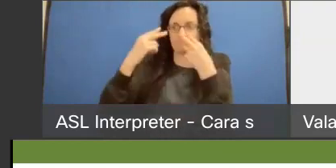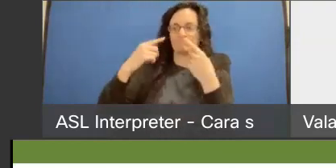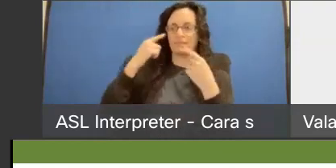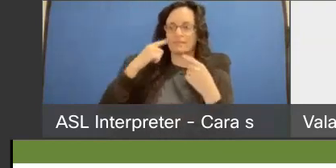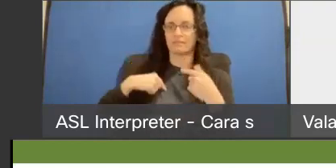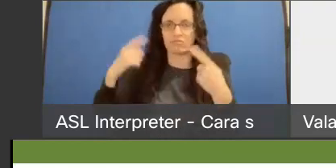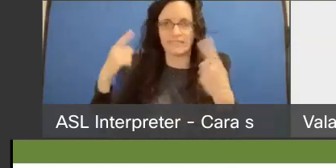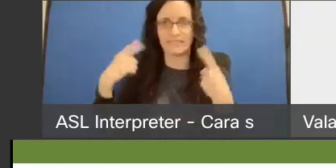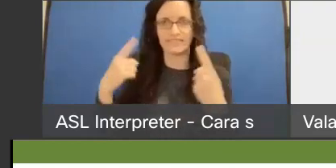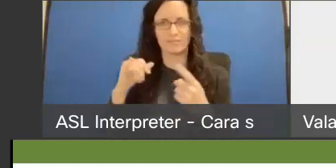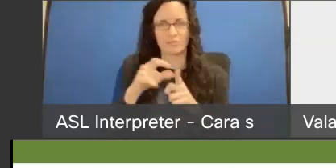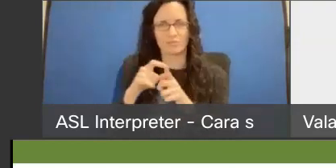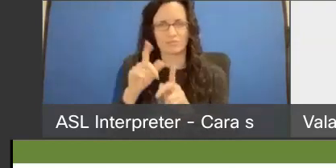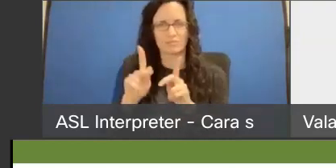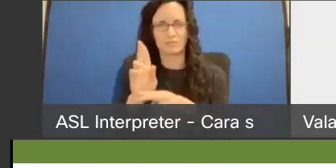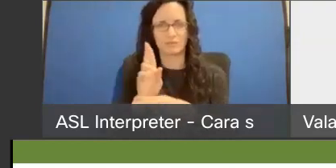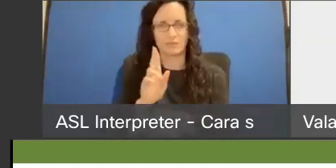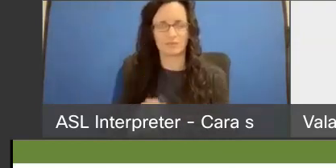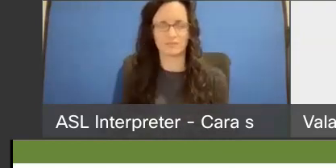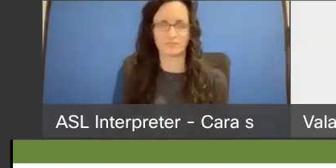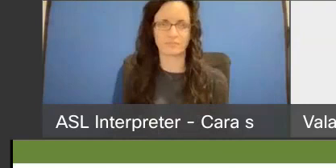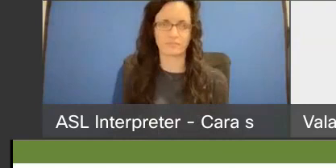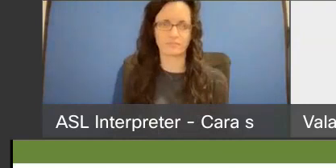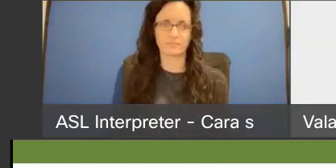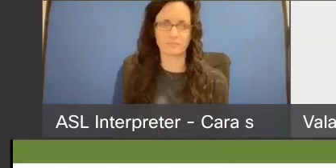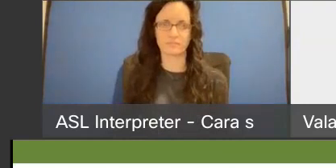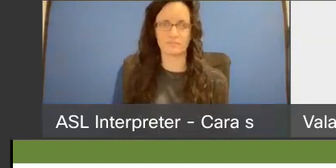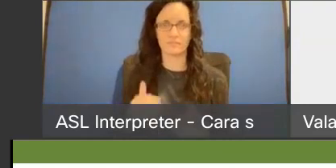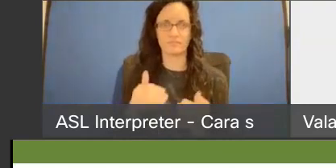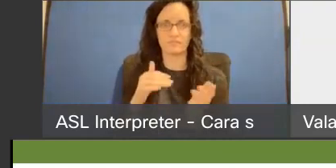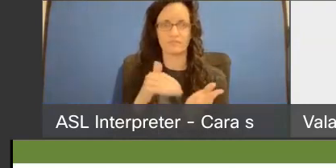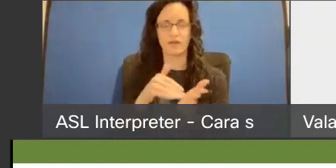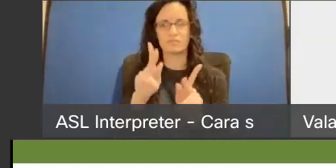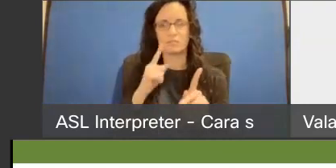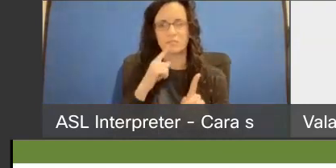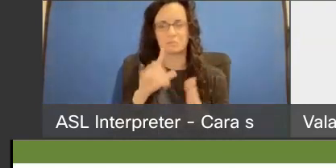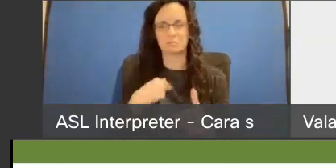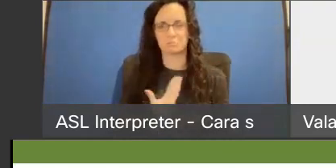words that people use, right? So often people say, I'll just keep this to myself.